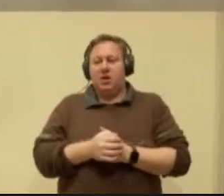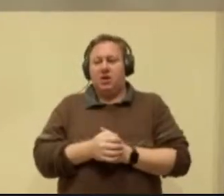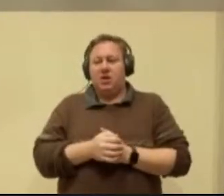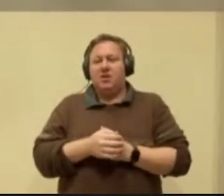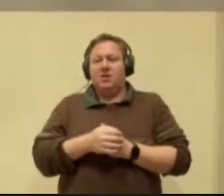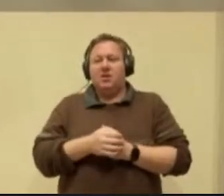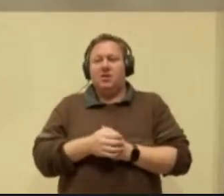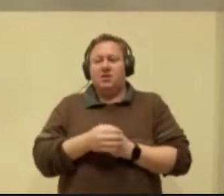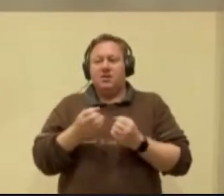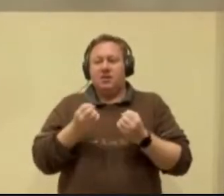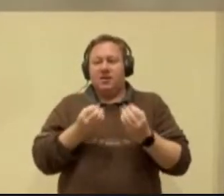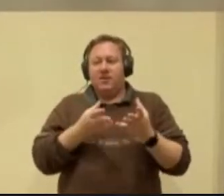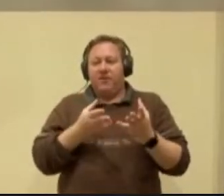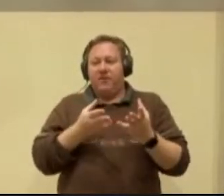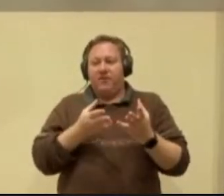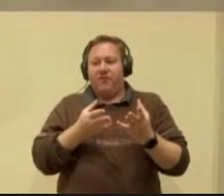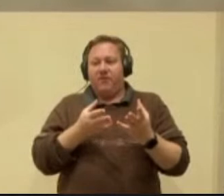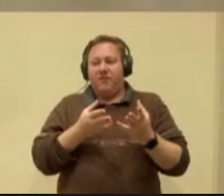foreign